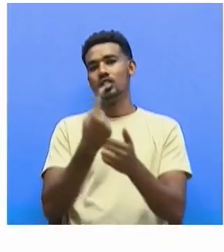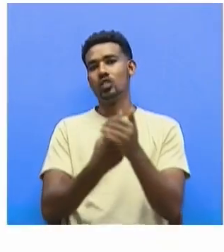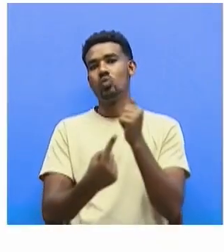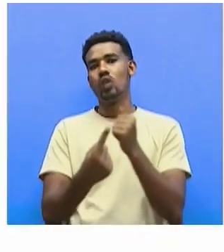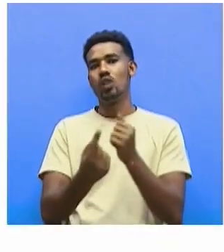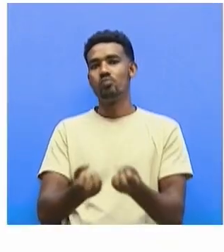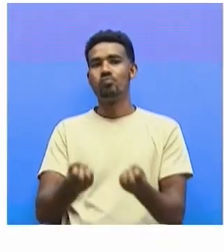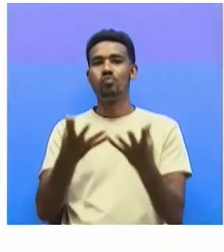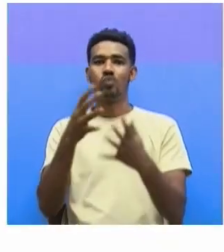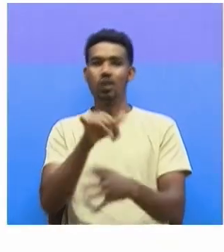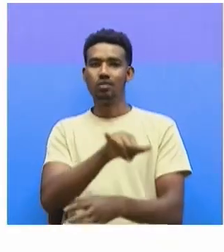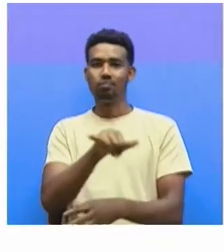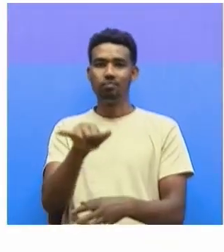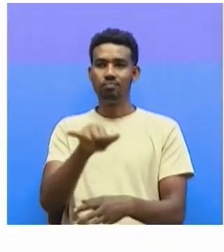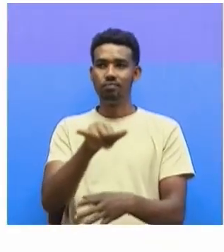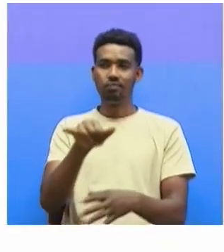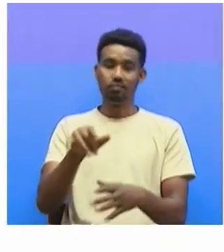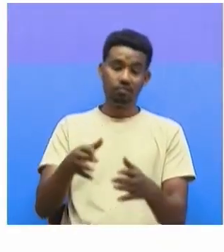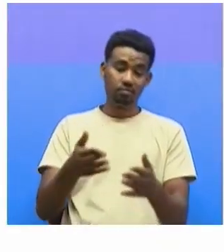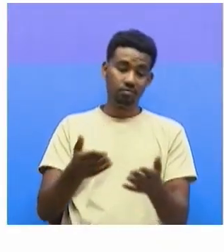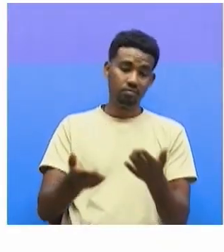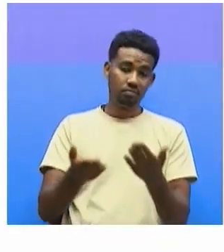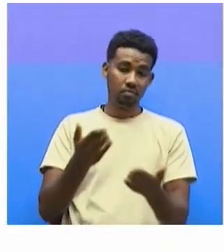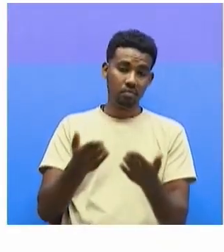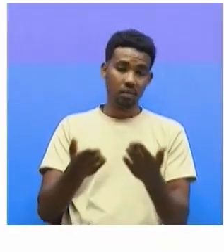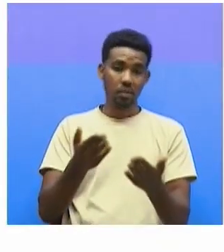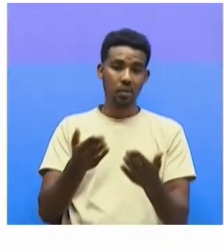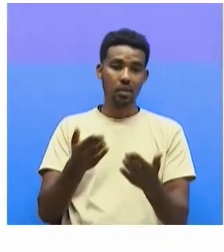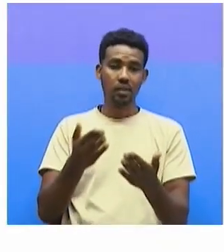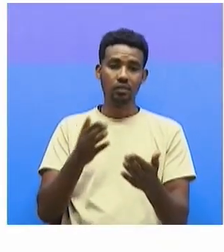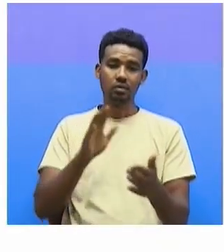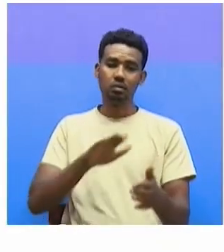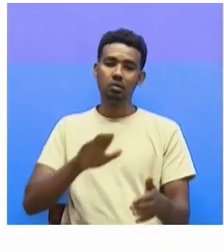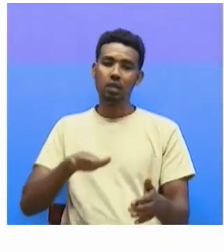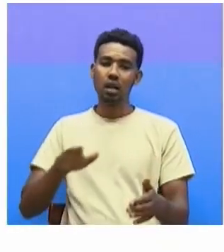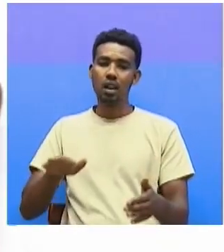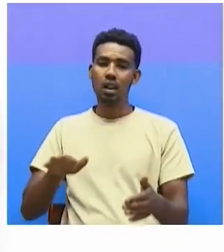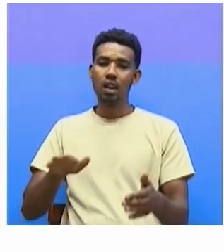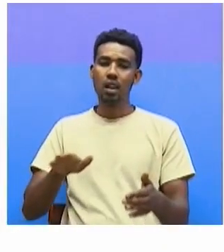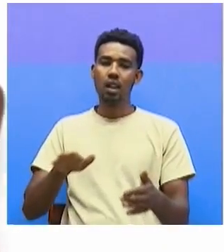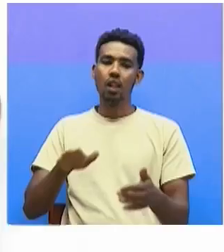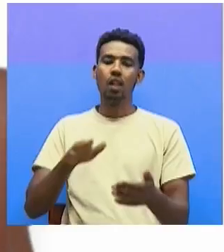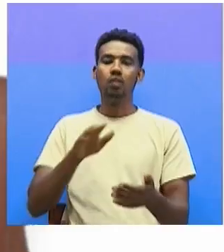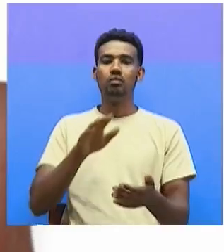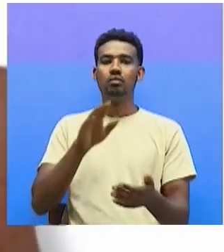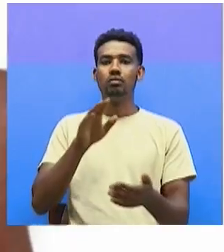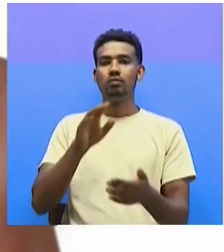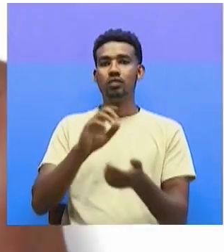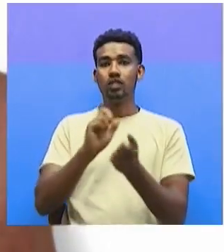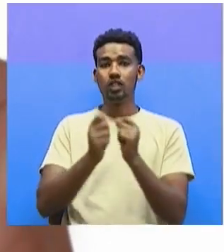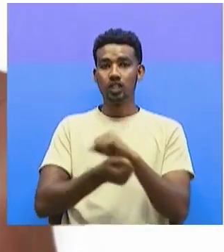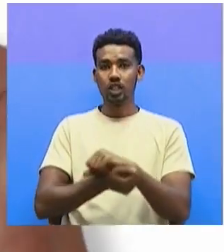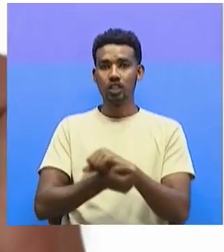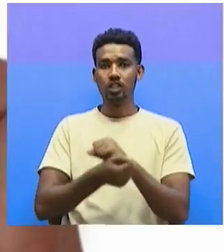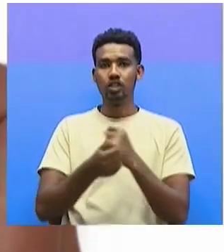Here is, we can mention even child with children.